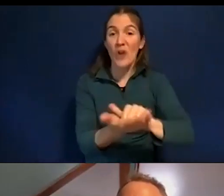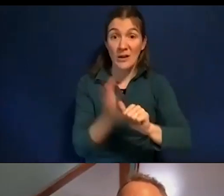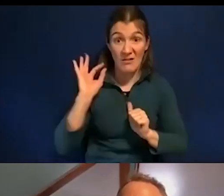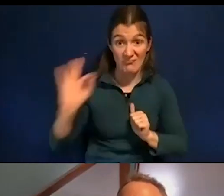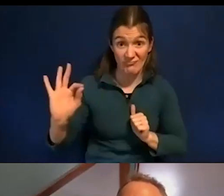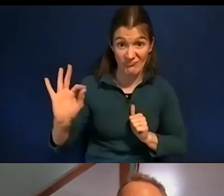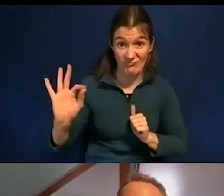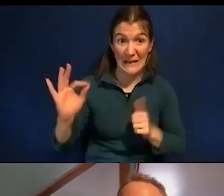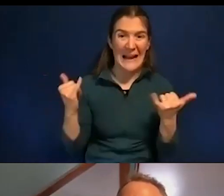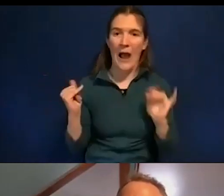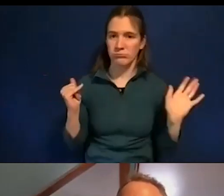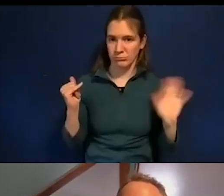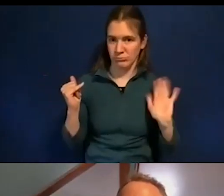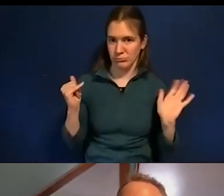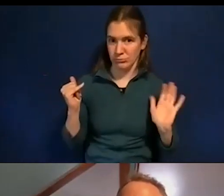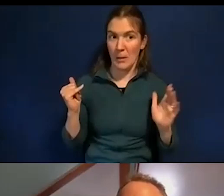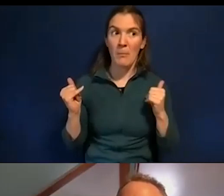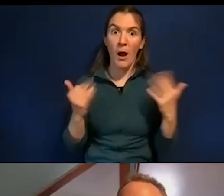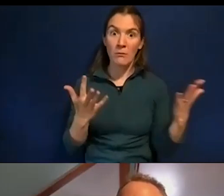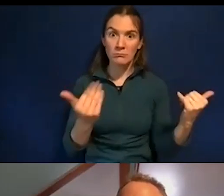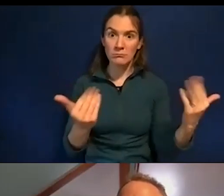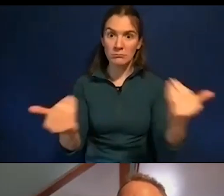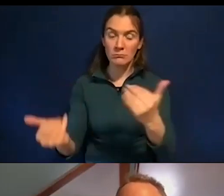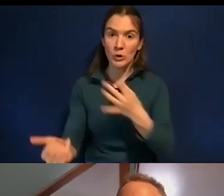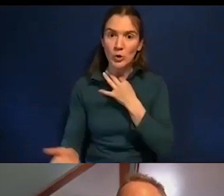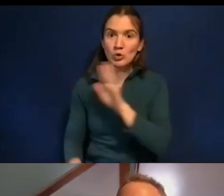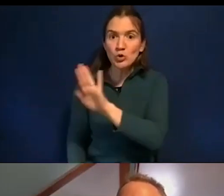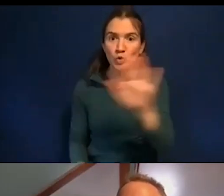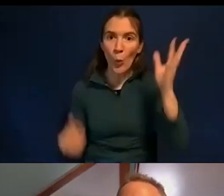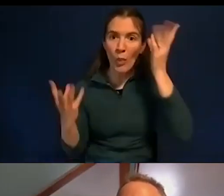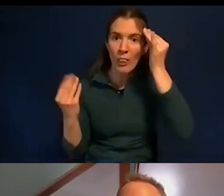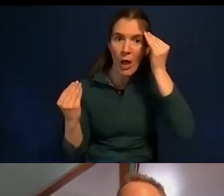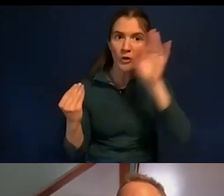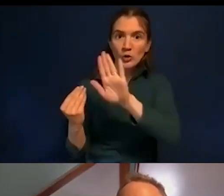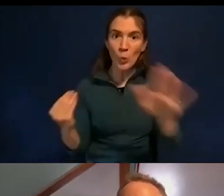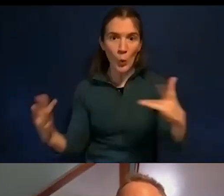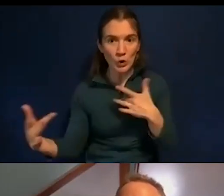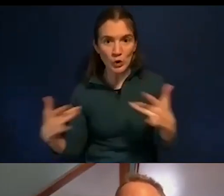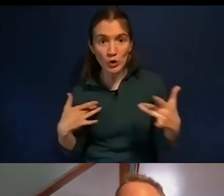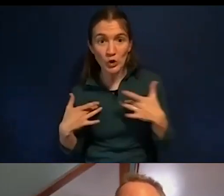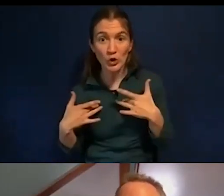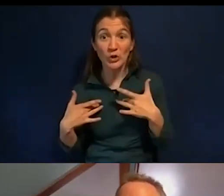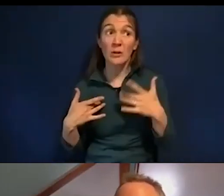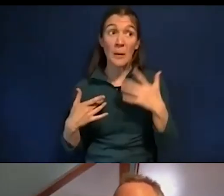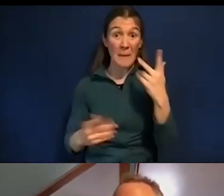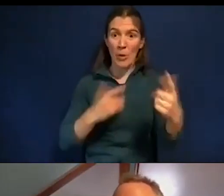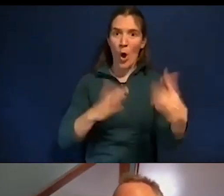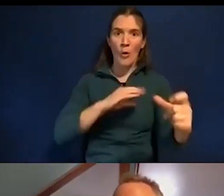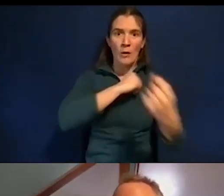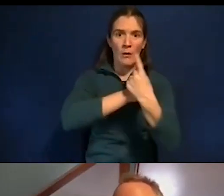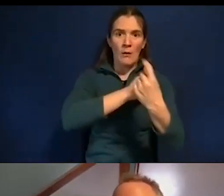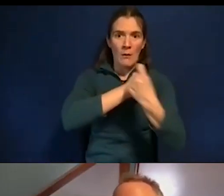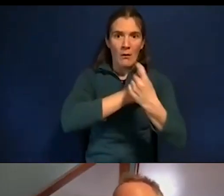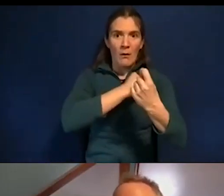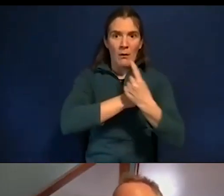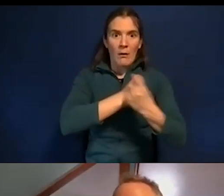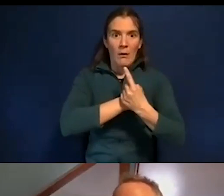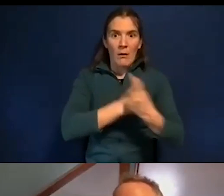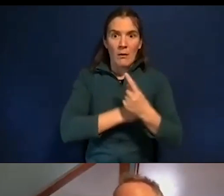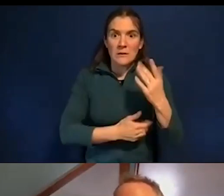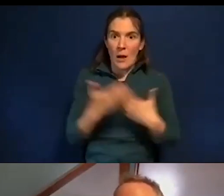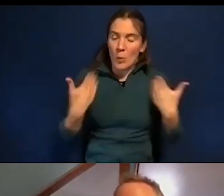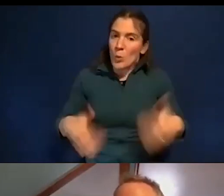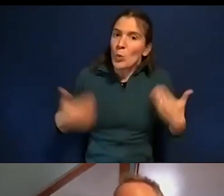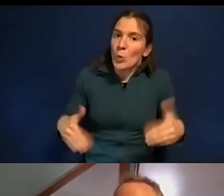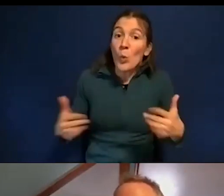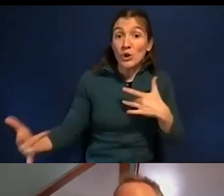And I really look forward to hearing from people, because I understand it's something, as I've gotten a lot of emails about, it's something that people feel really passionate about